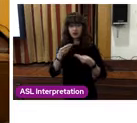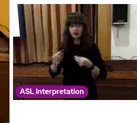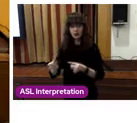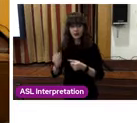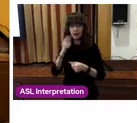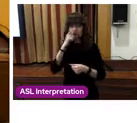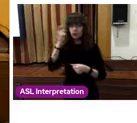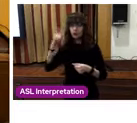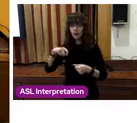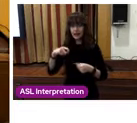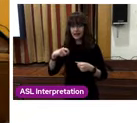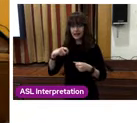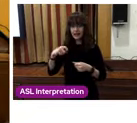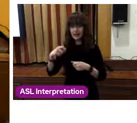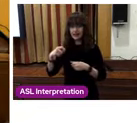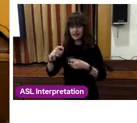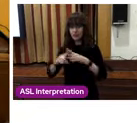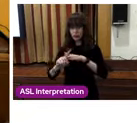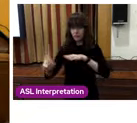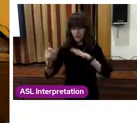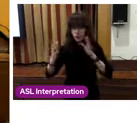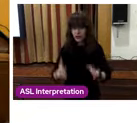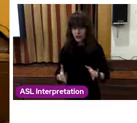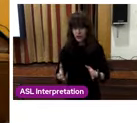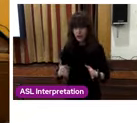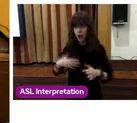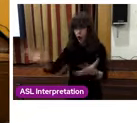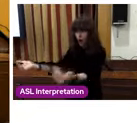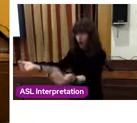all refugees in the United States.